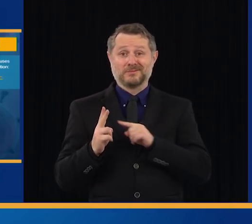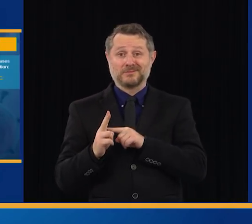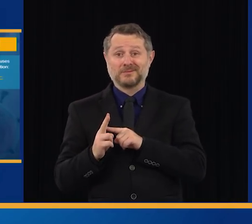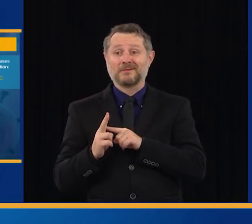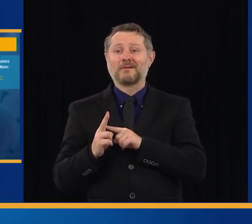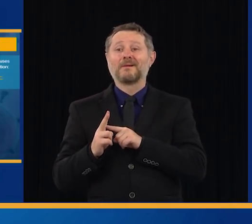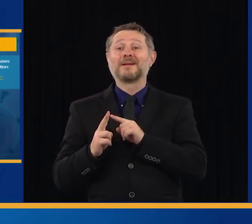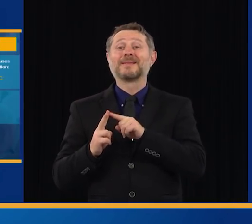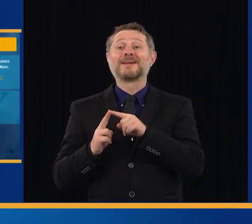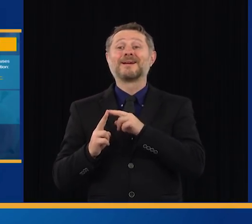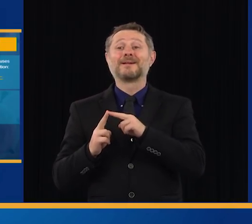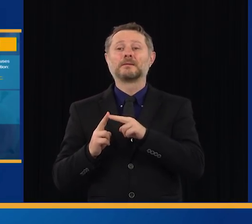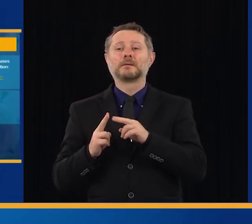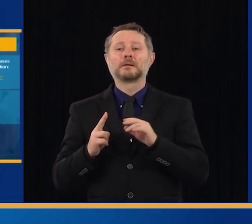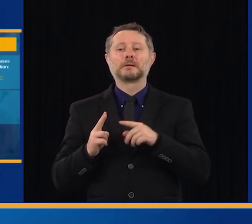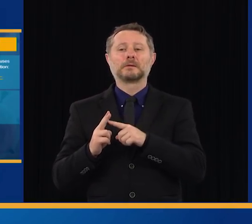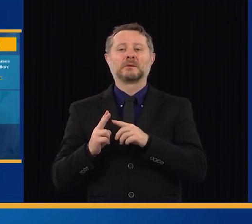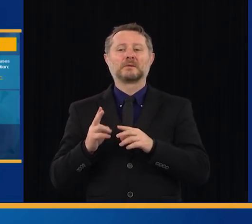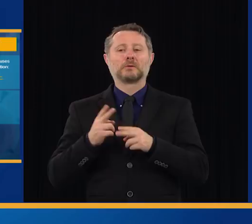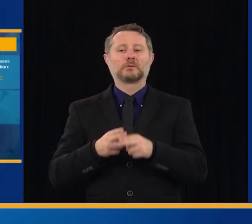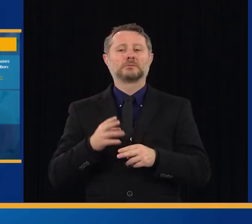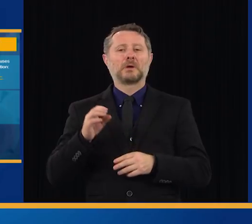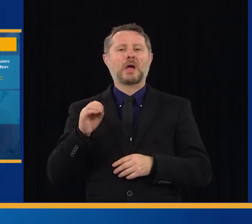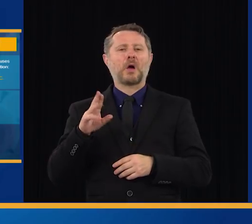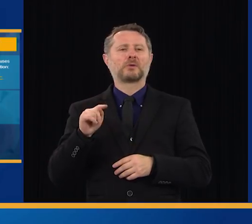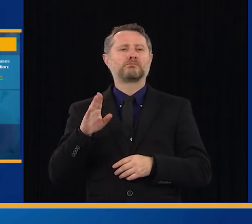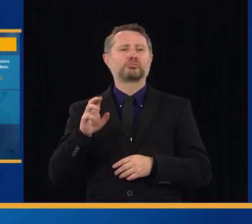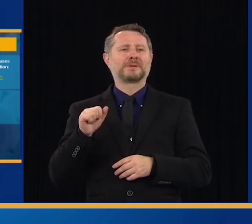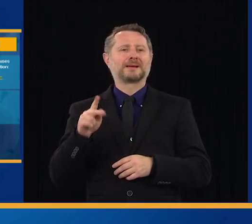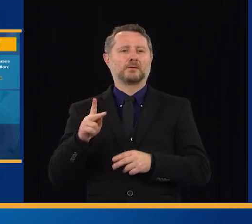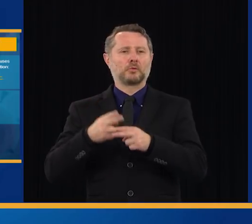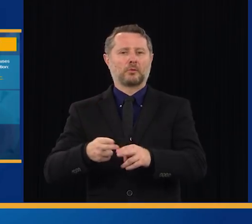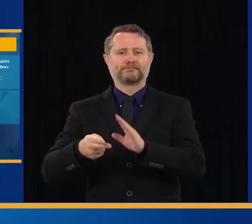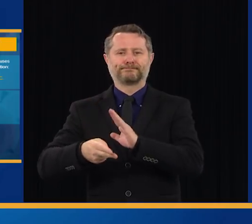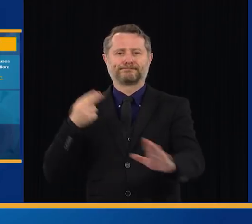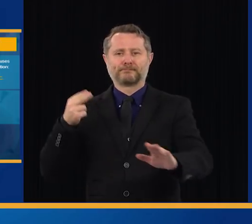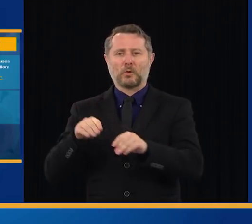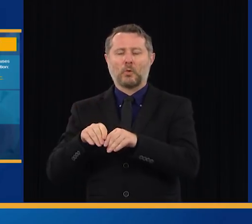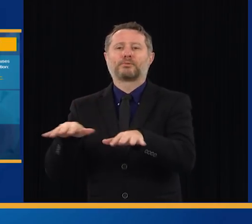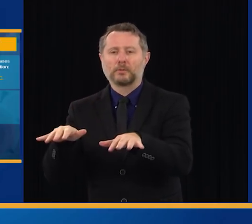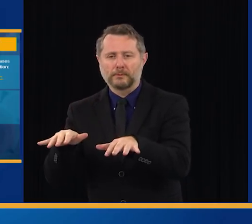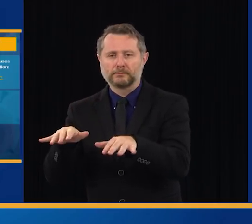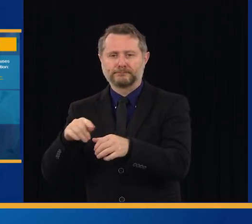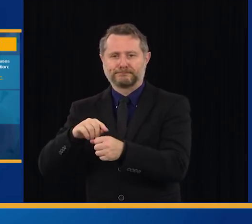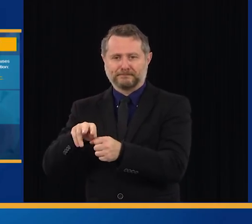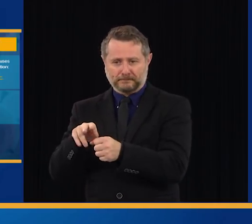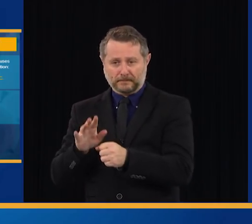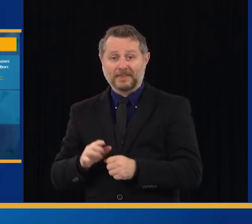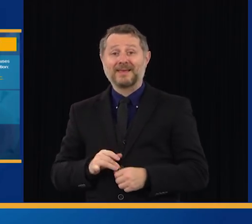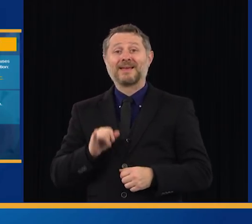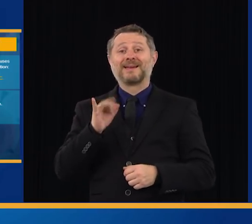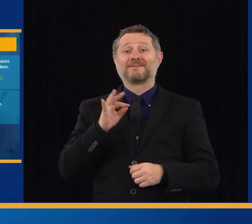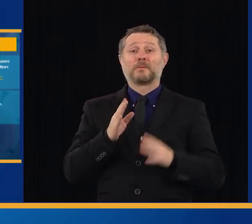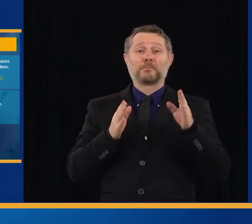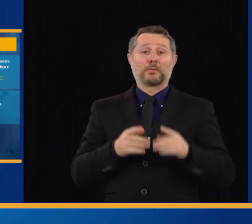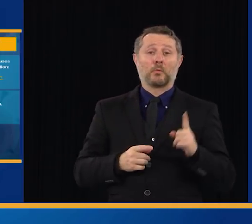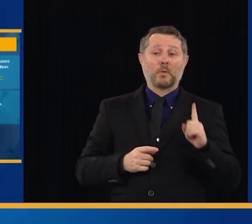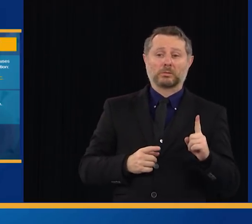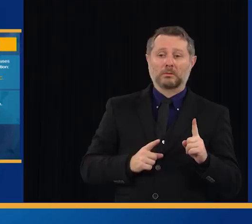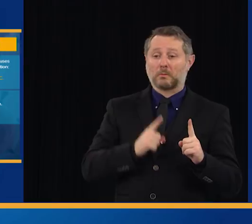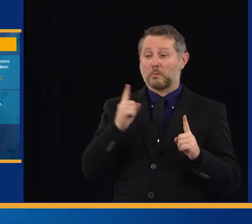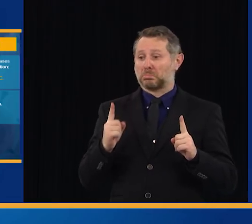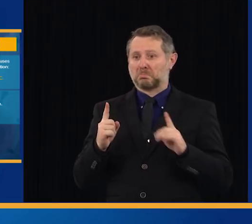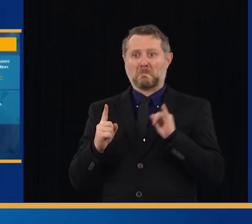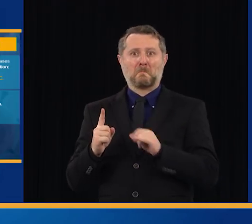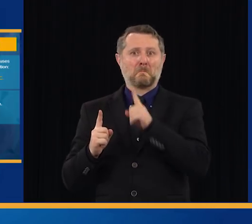is an outbreak. If one person is only infecting one other person, that